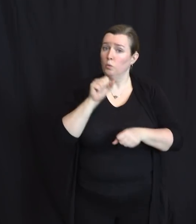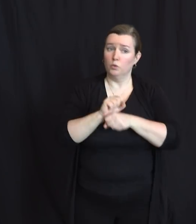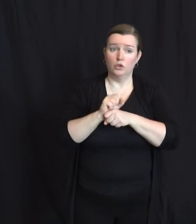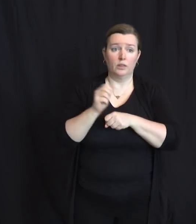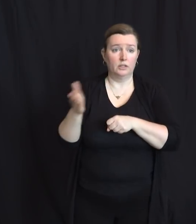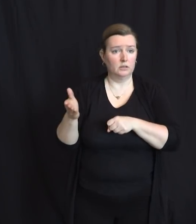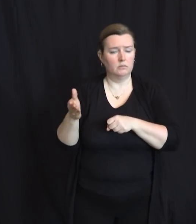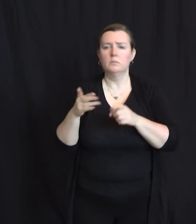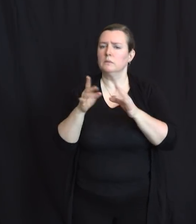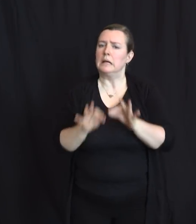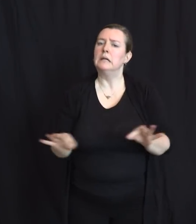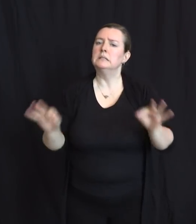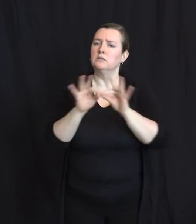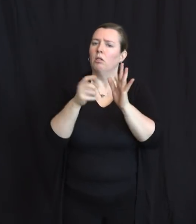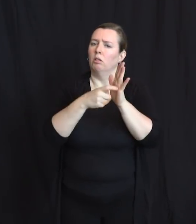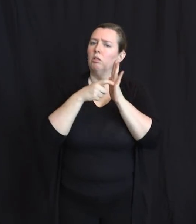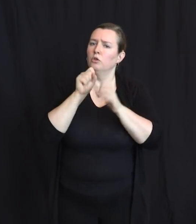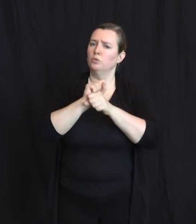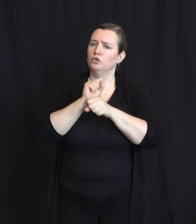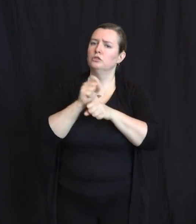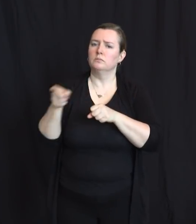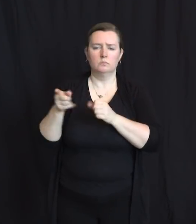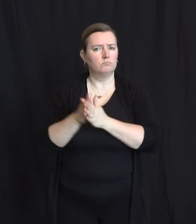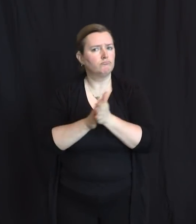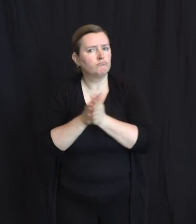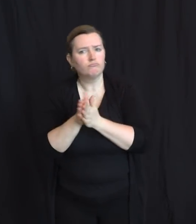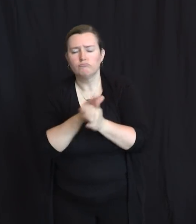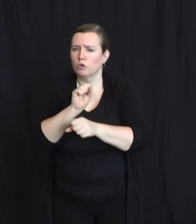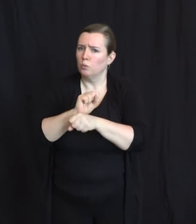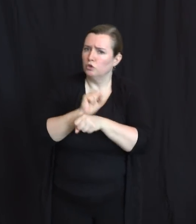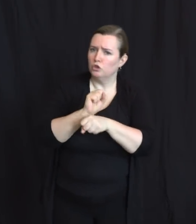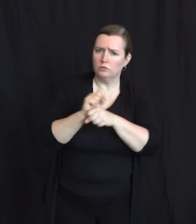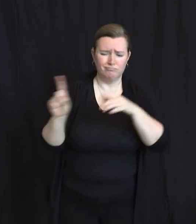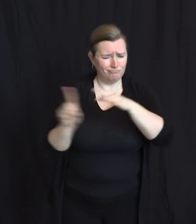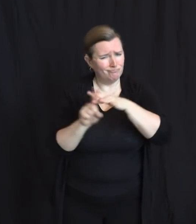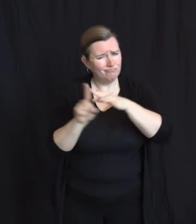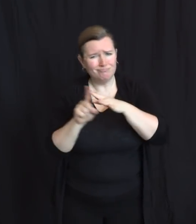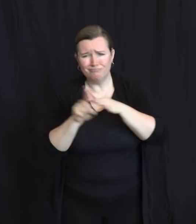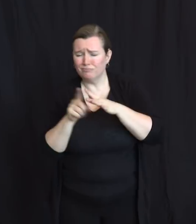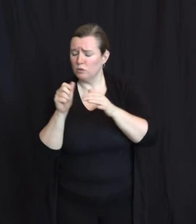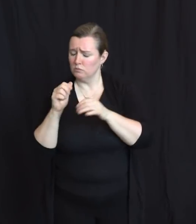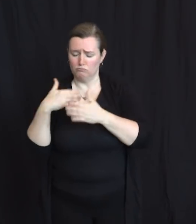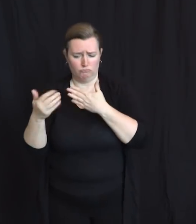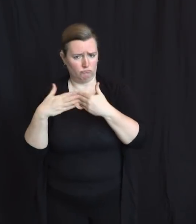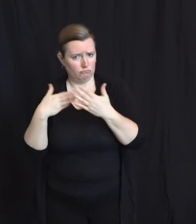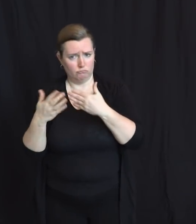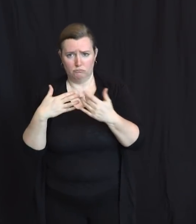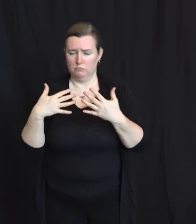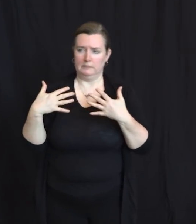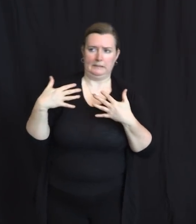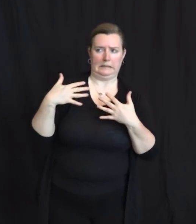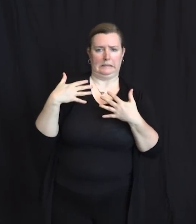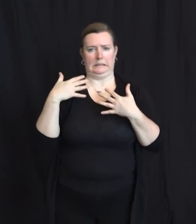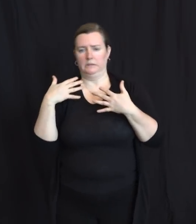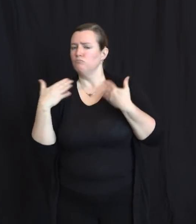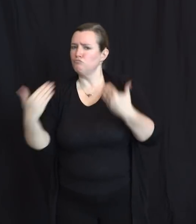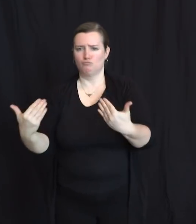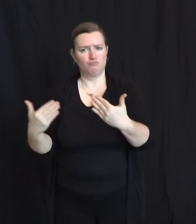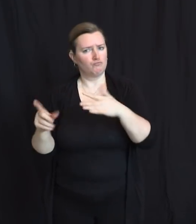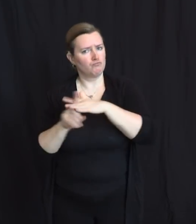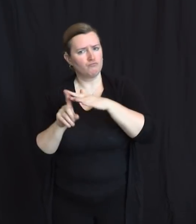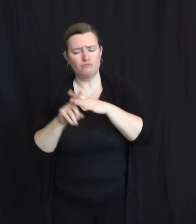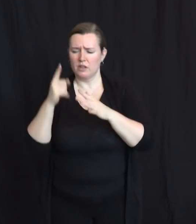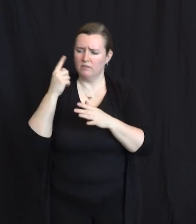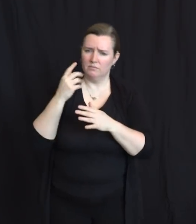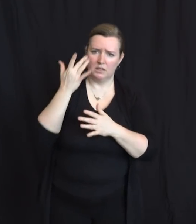dedicated employees who are showing up 24/7 to help care for the adults with intellectual and developmental disabilities